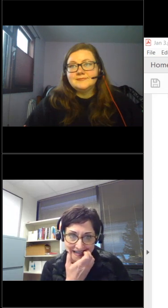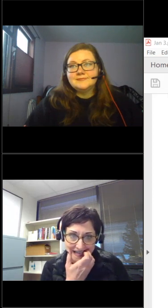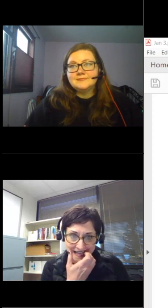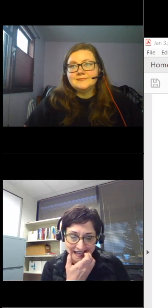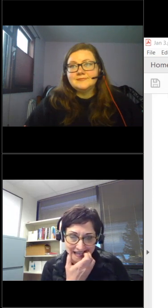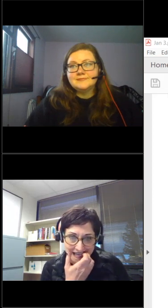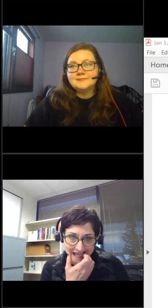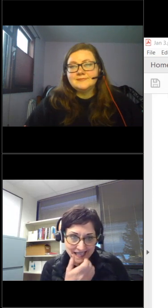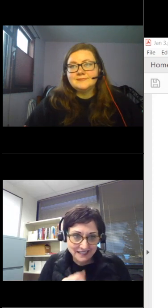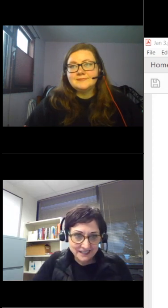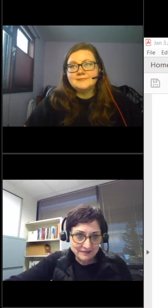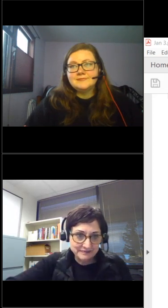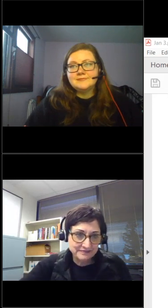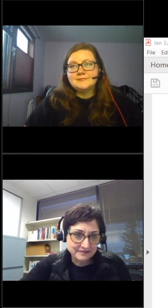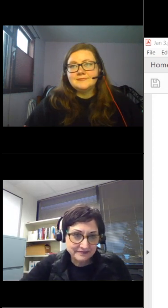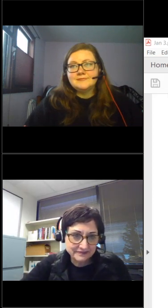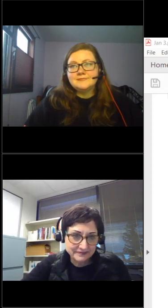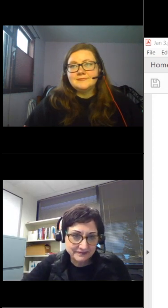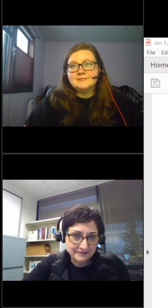Okay.